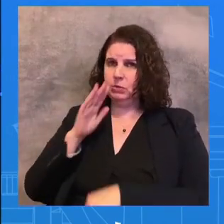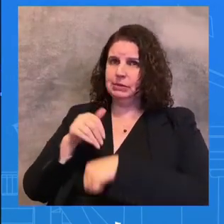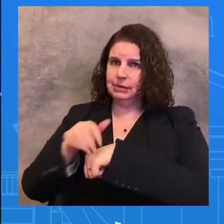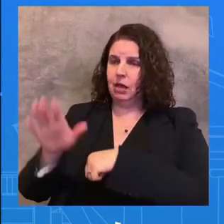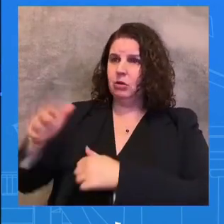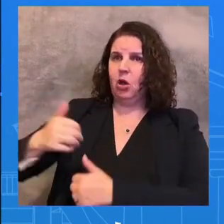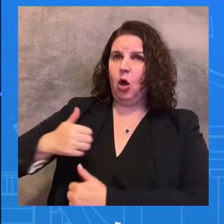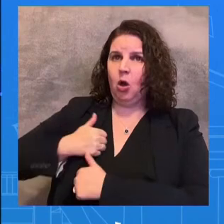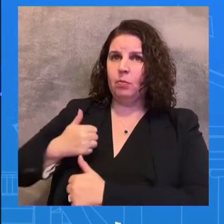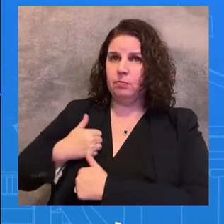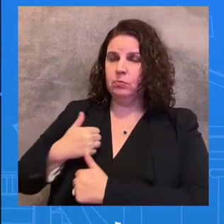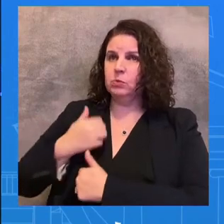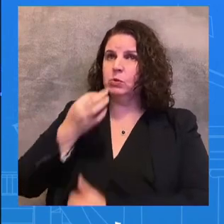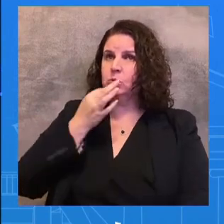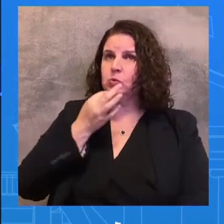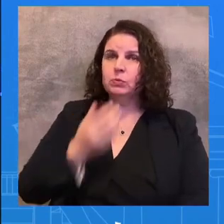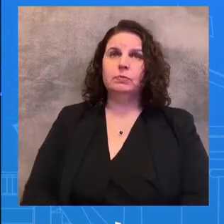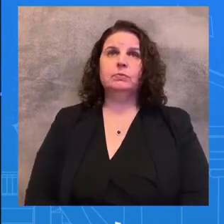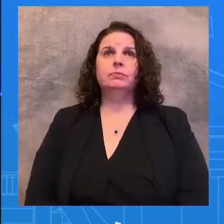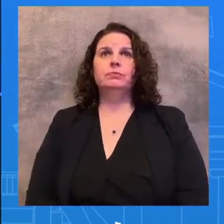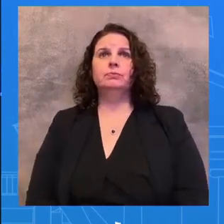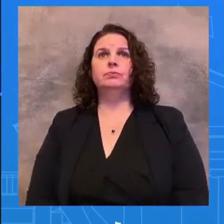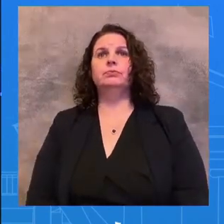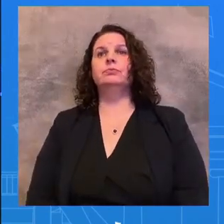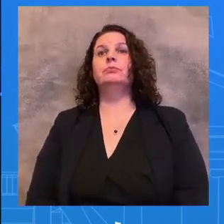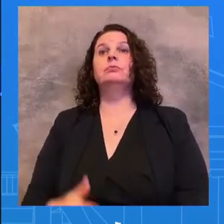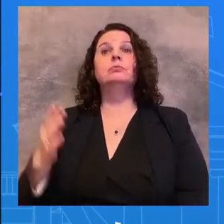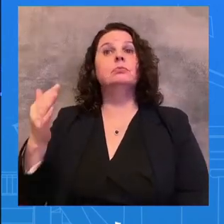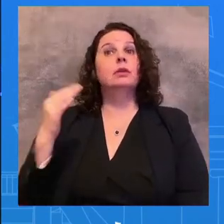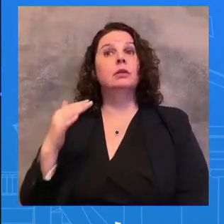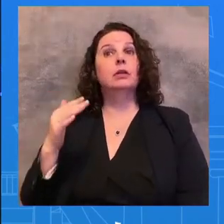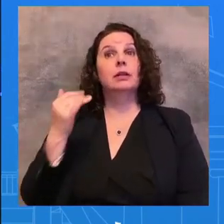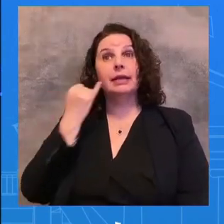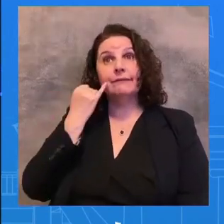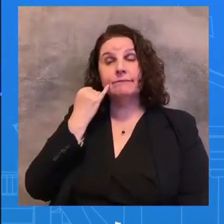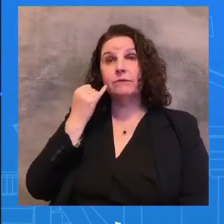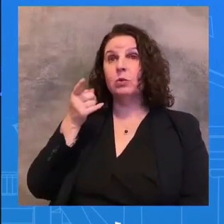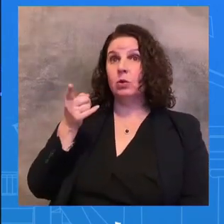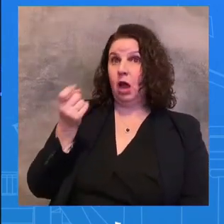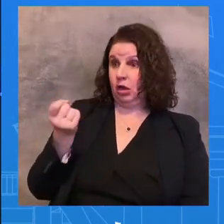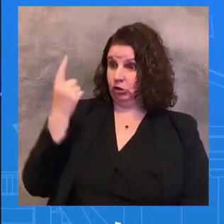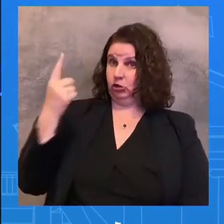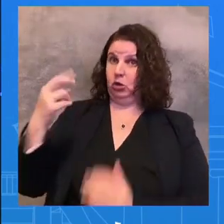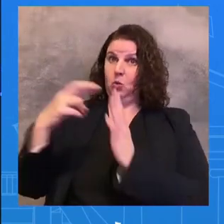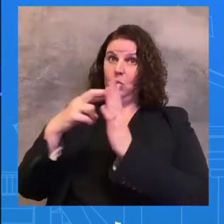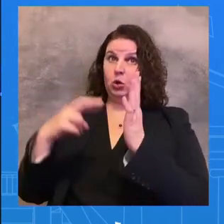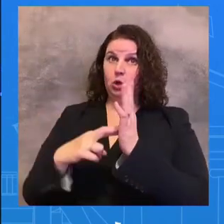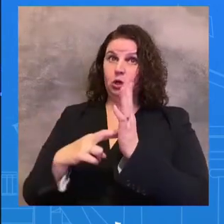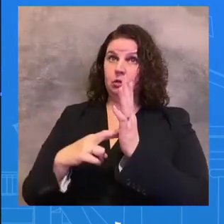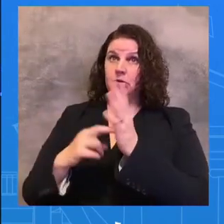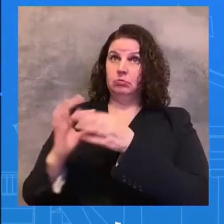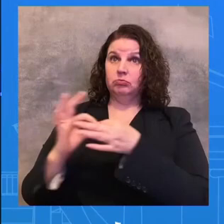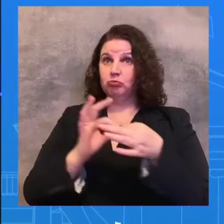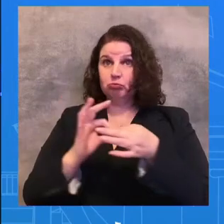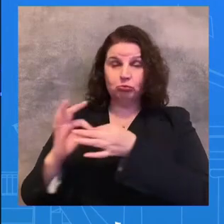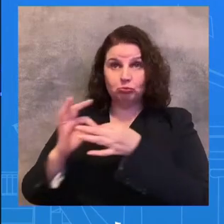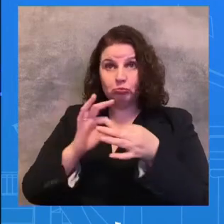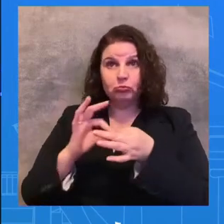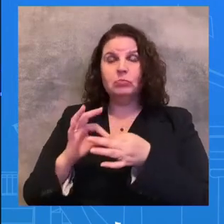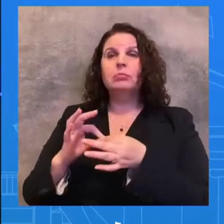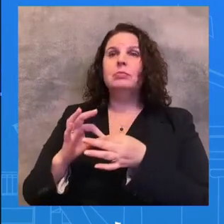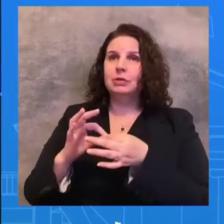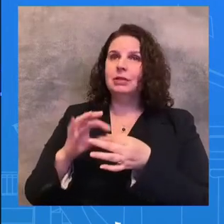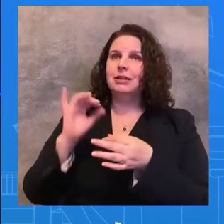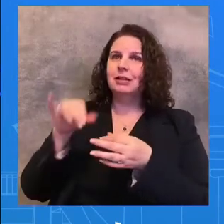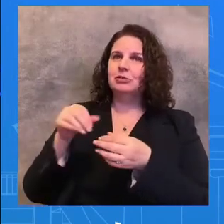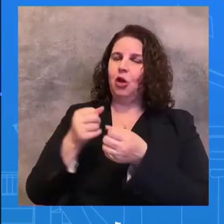of rules of engagement, the key thing here is that this multinational security support mission is exactly that, a